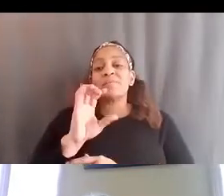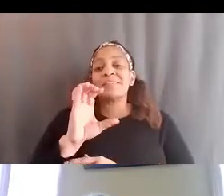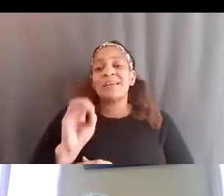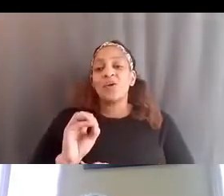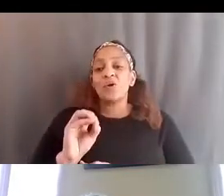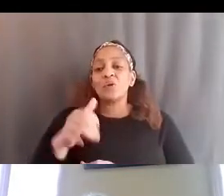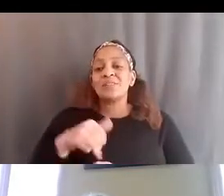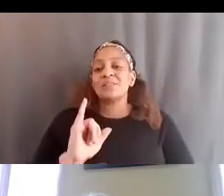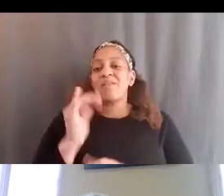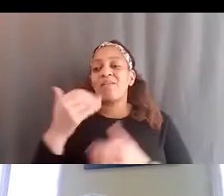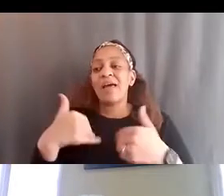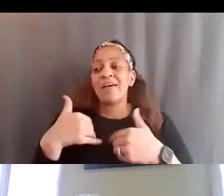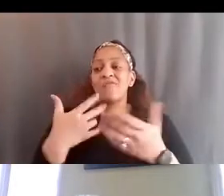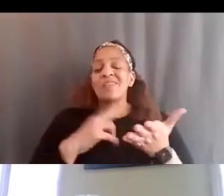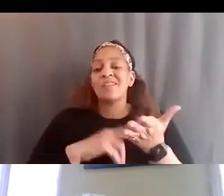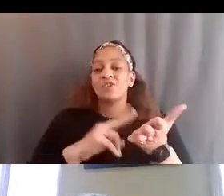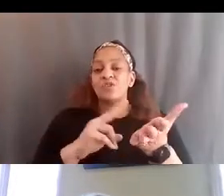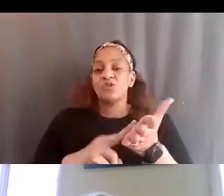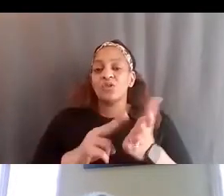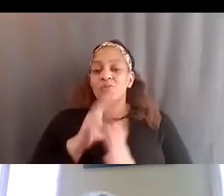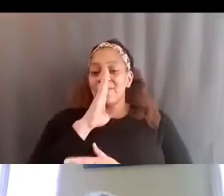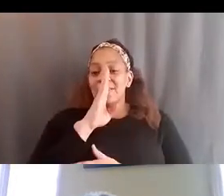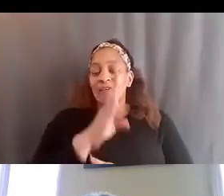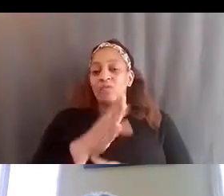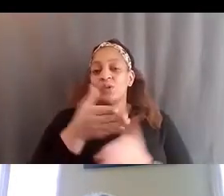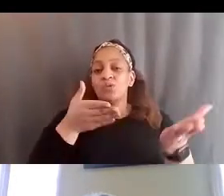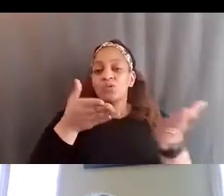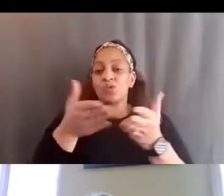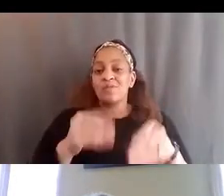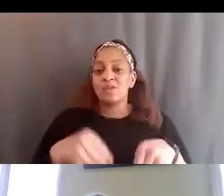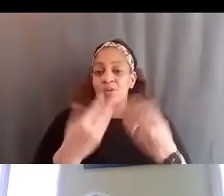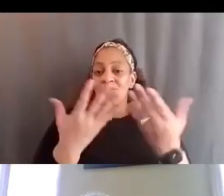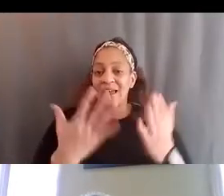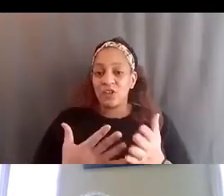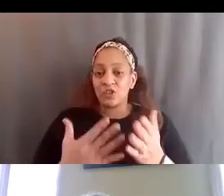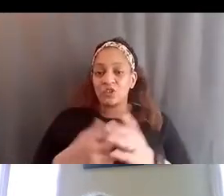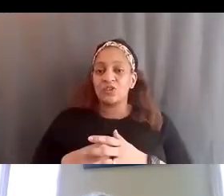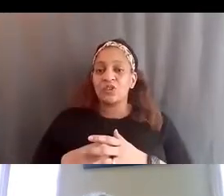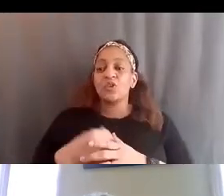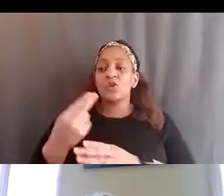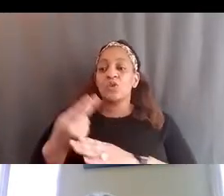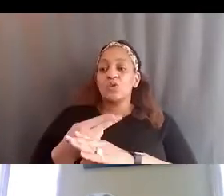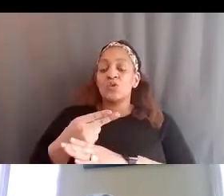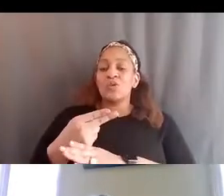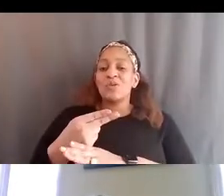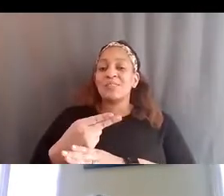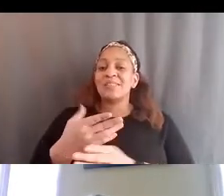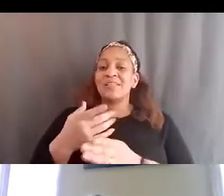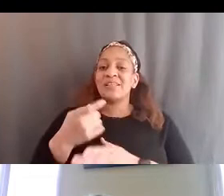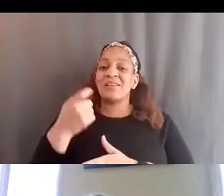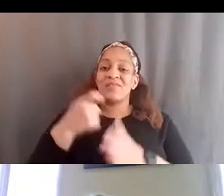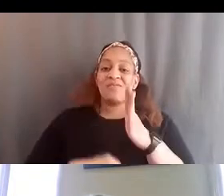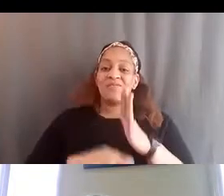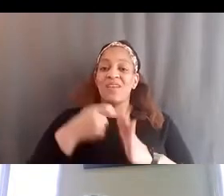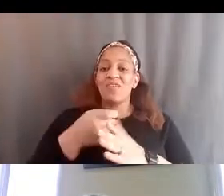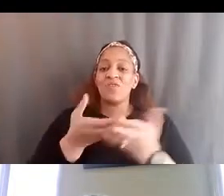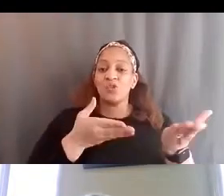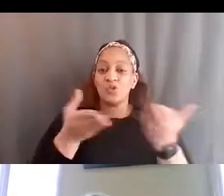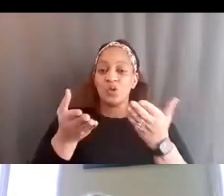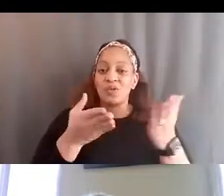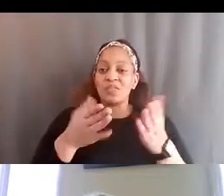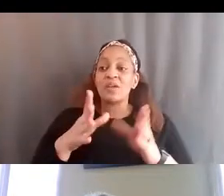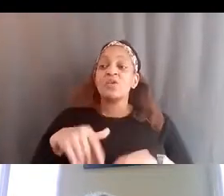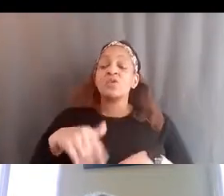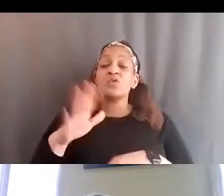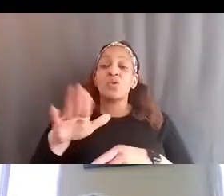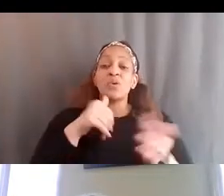still have been contracting with direct service providers using fee for service. So providers continue to get